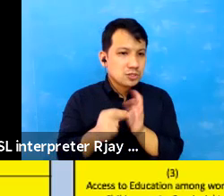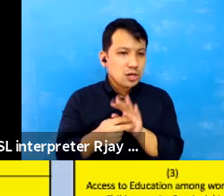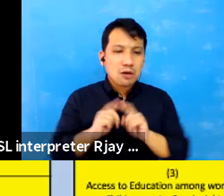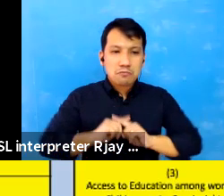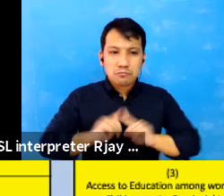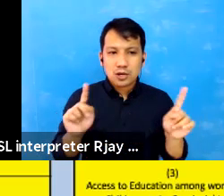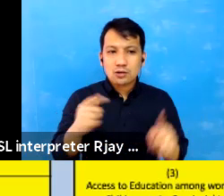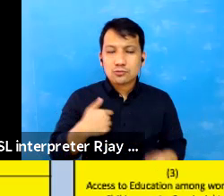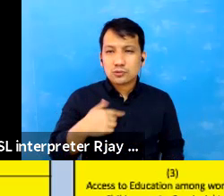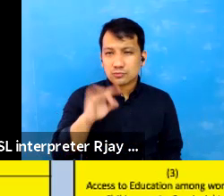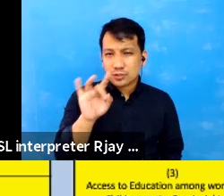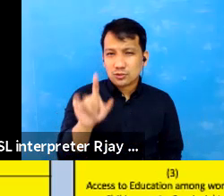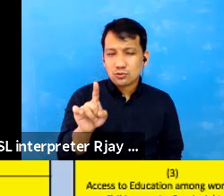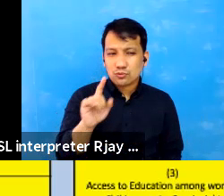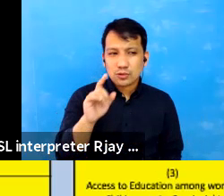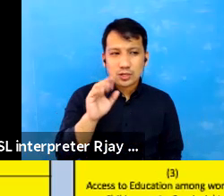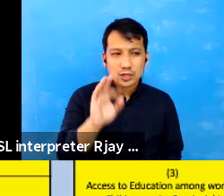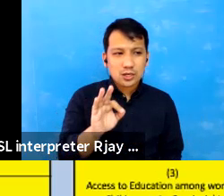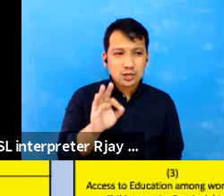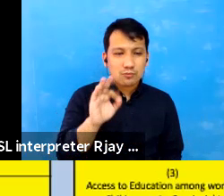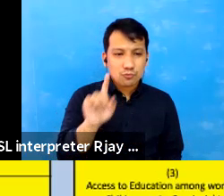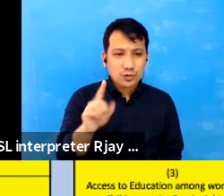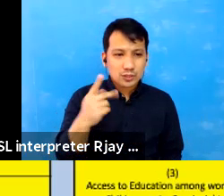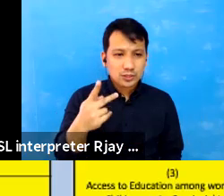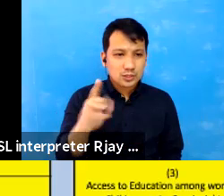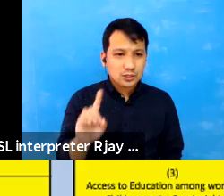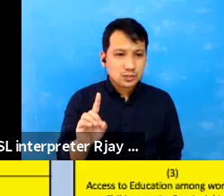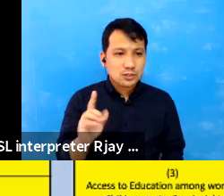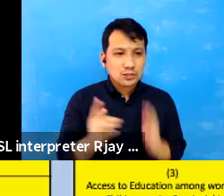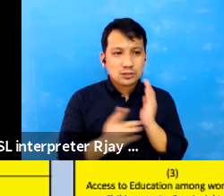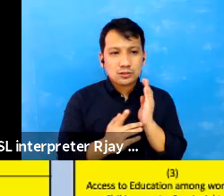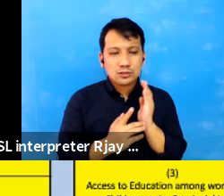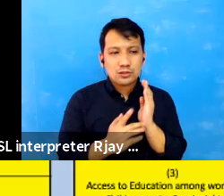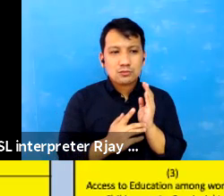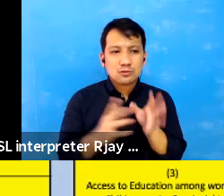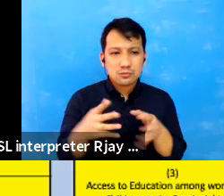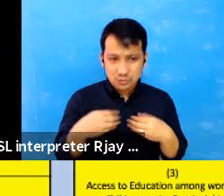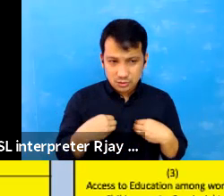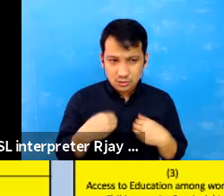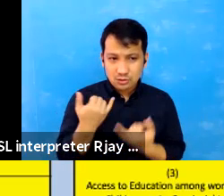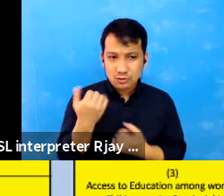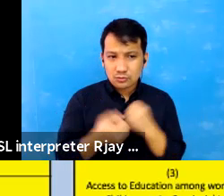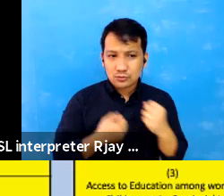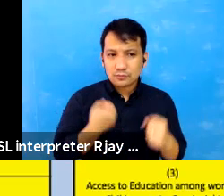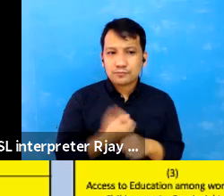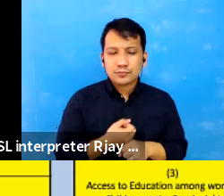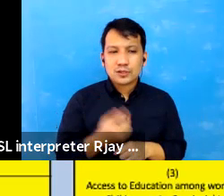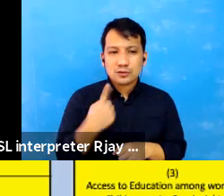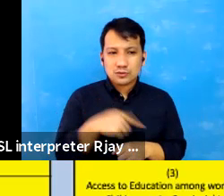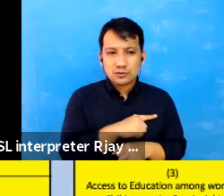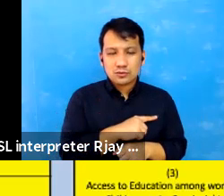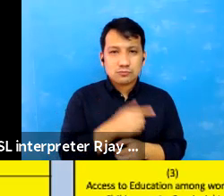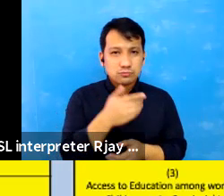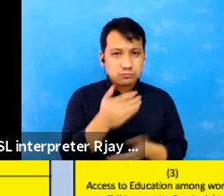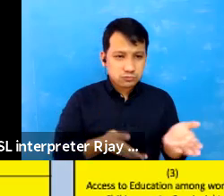However, when the F1 KD technical roadmap was updated this year, we already have